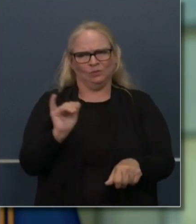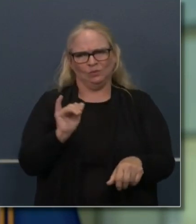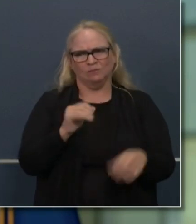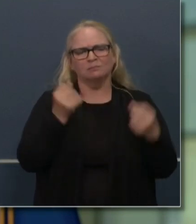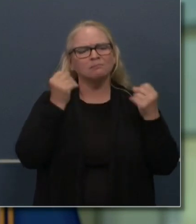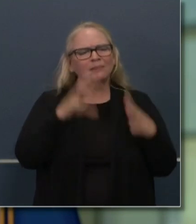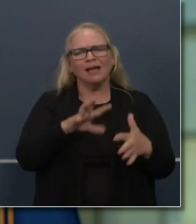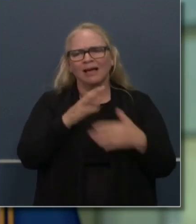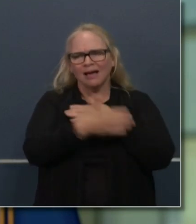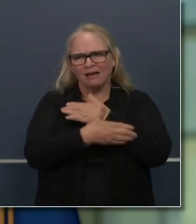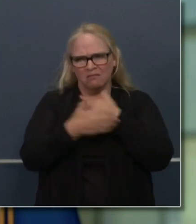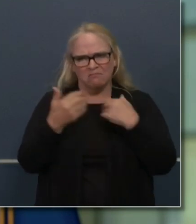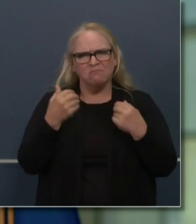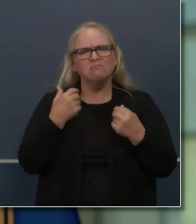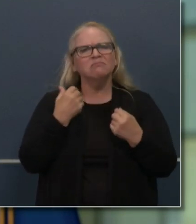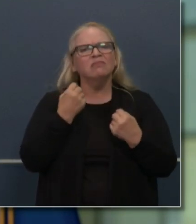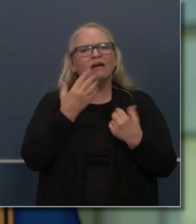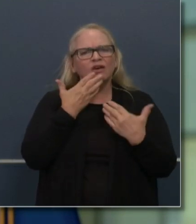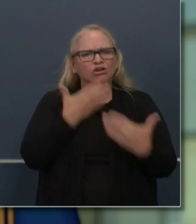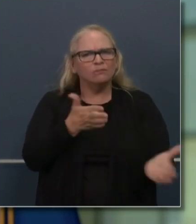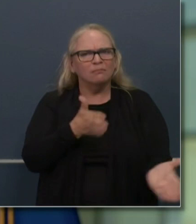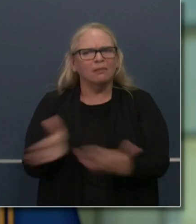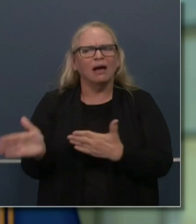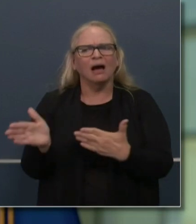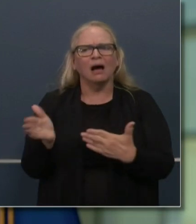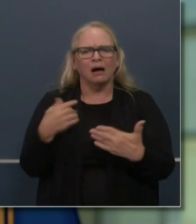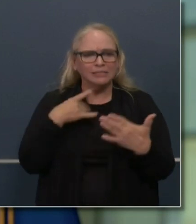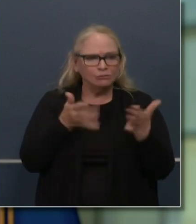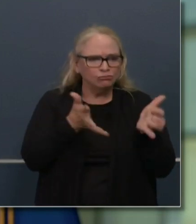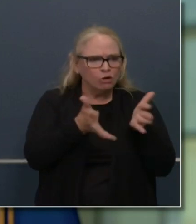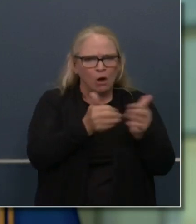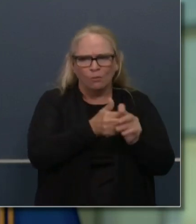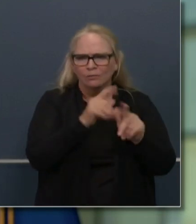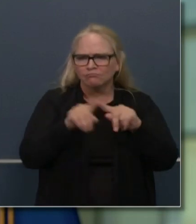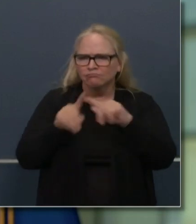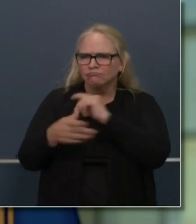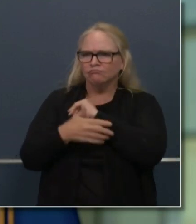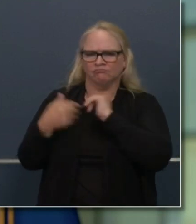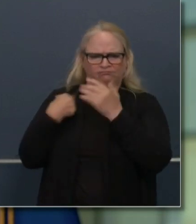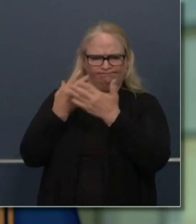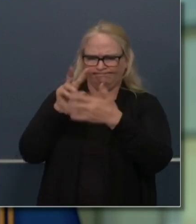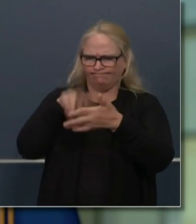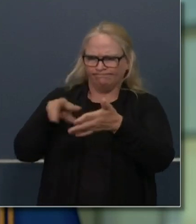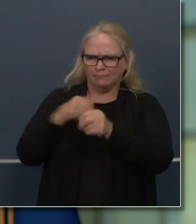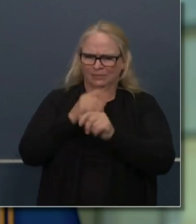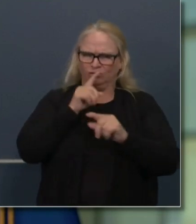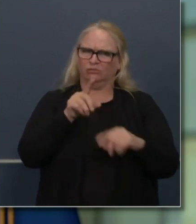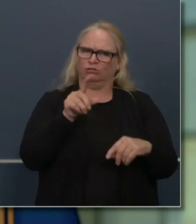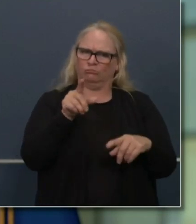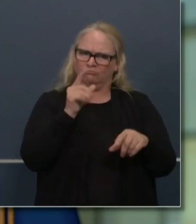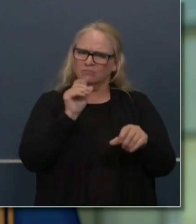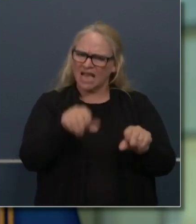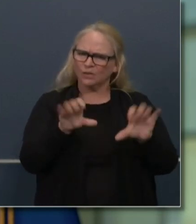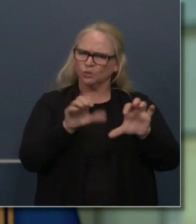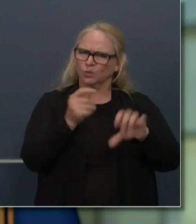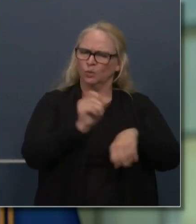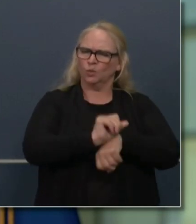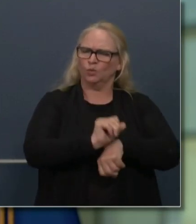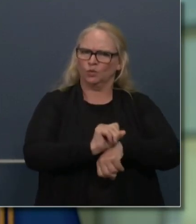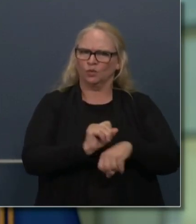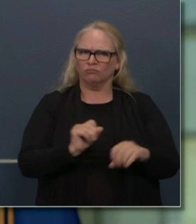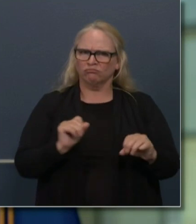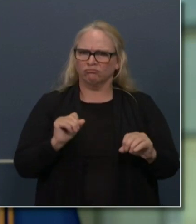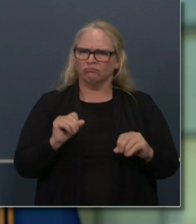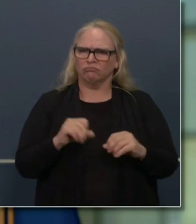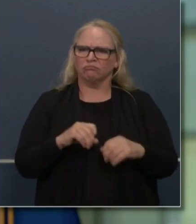We talked to many of the counties about those plans and verified that they could be done. We also knew that through state assistance